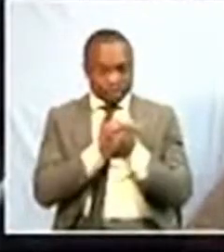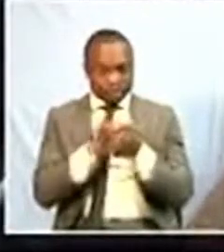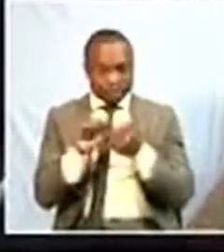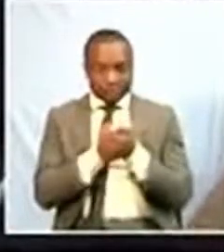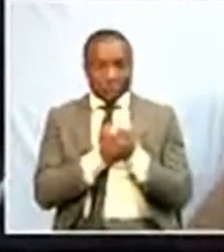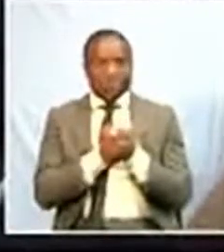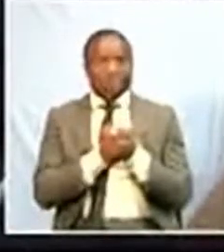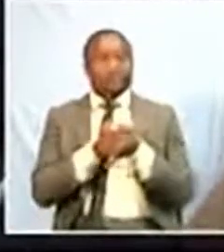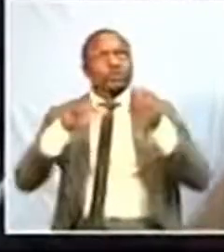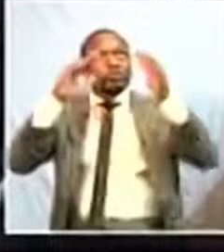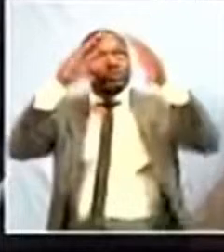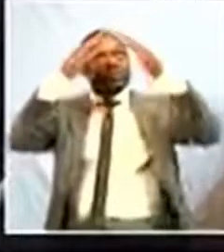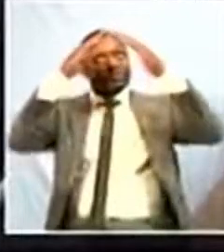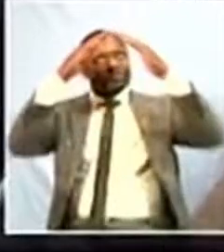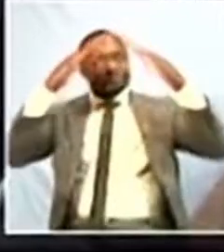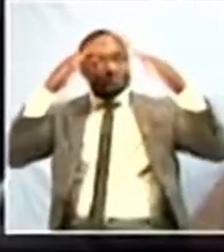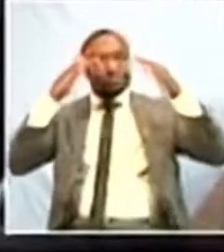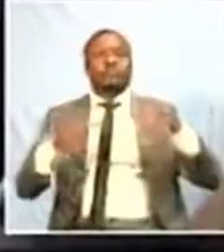roofing.